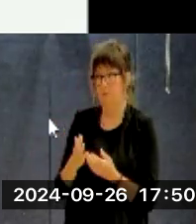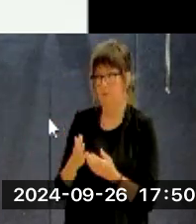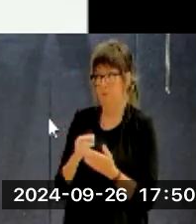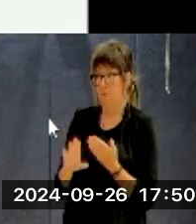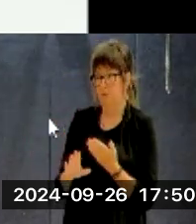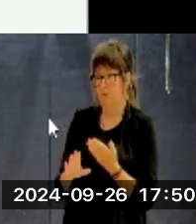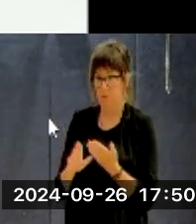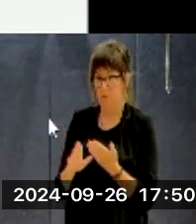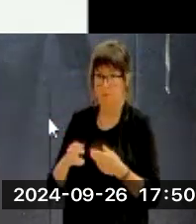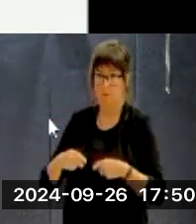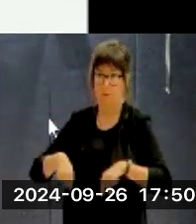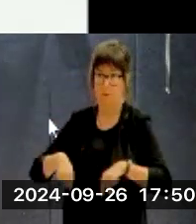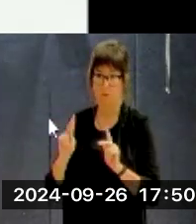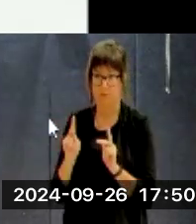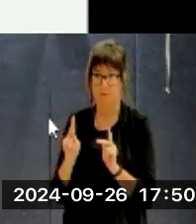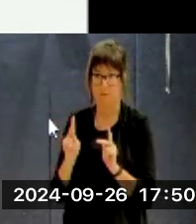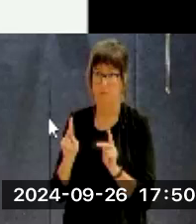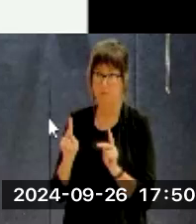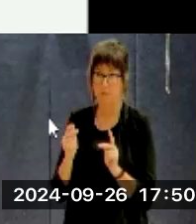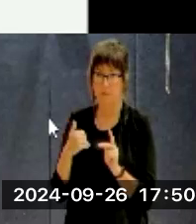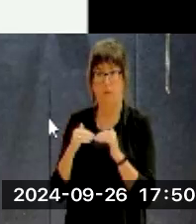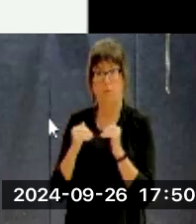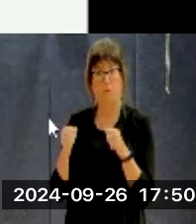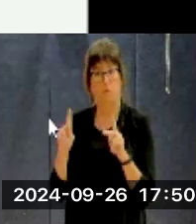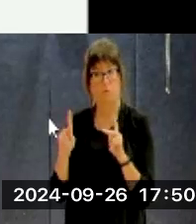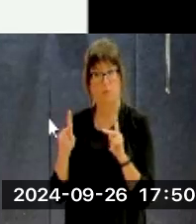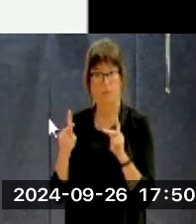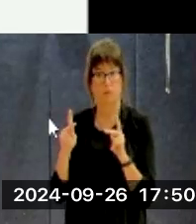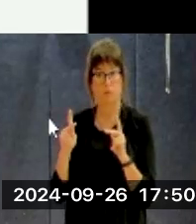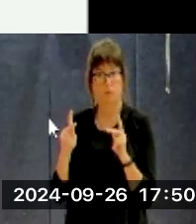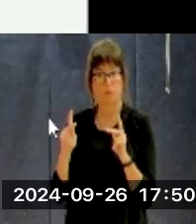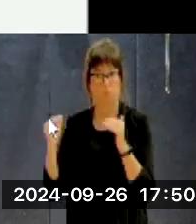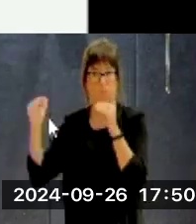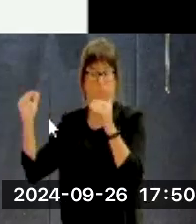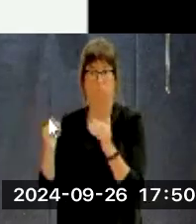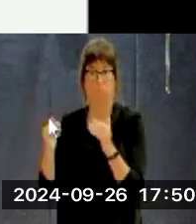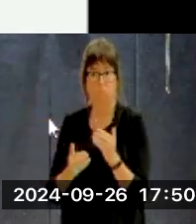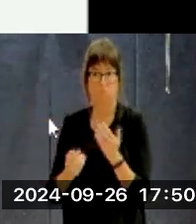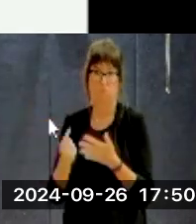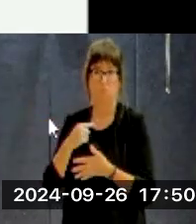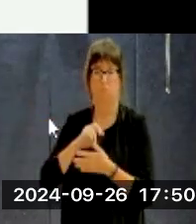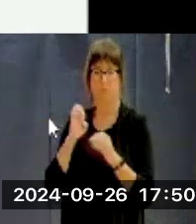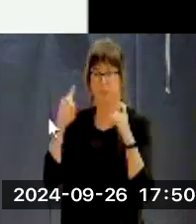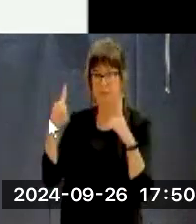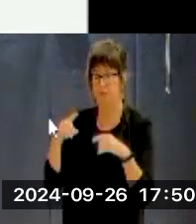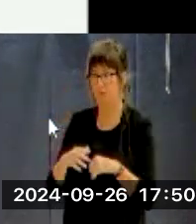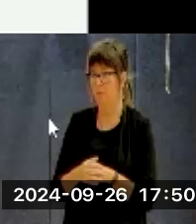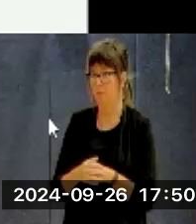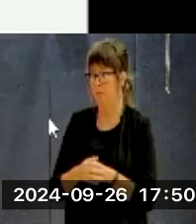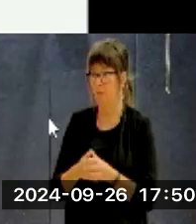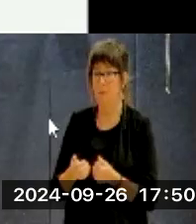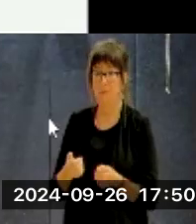opportunities to have equal opportunities in education. You have, I mean, we're in